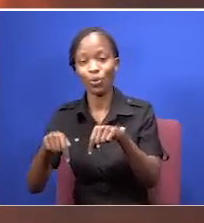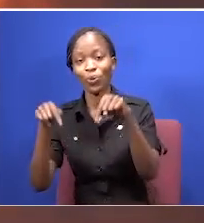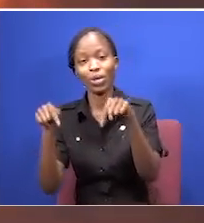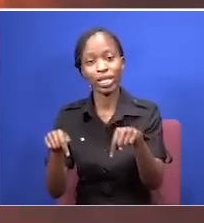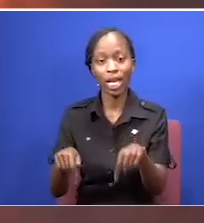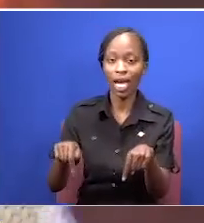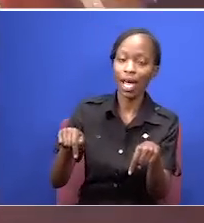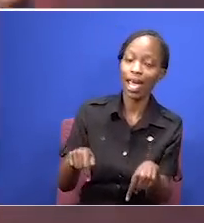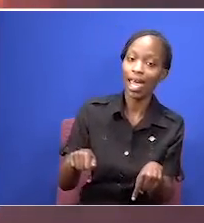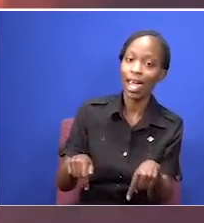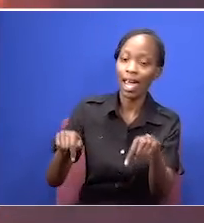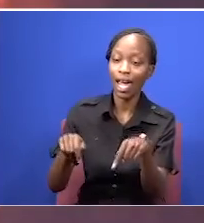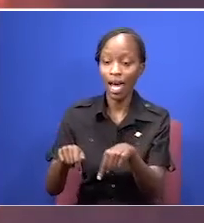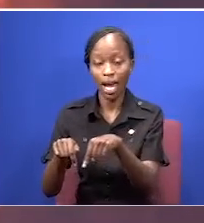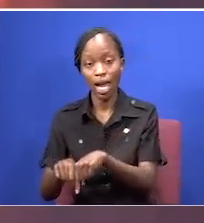is